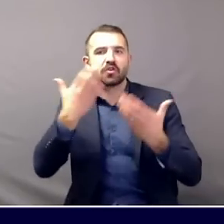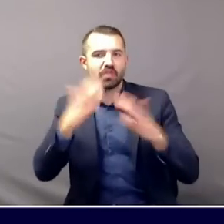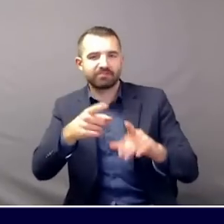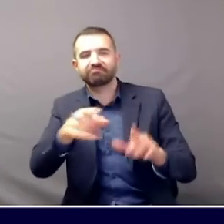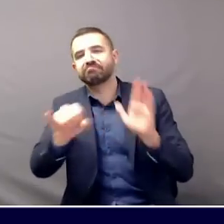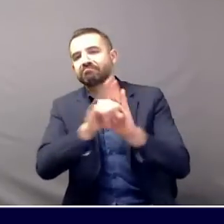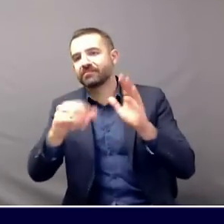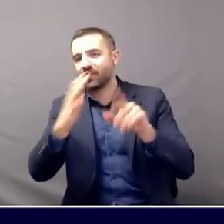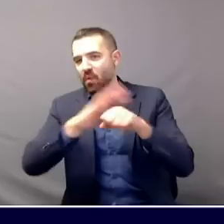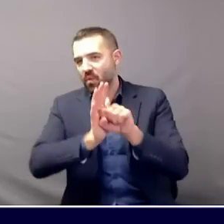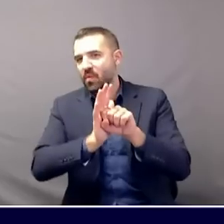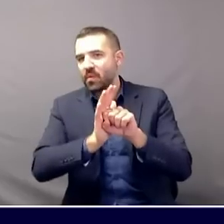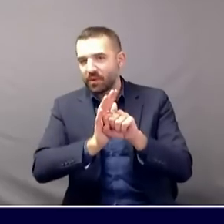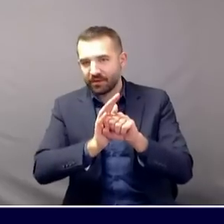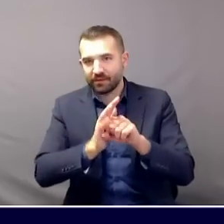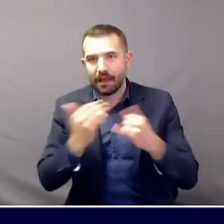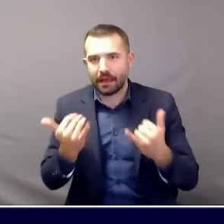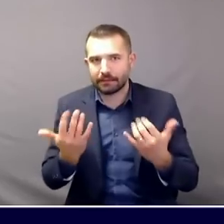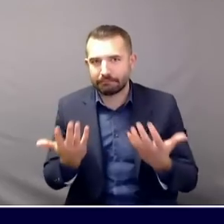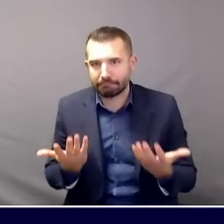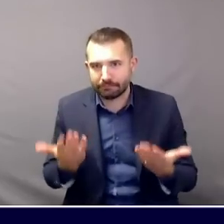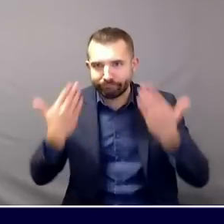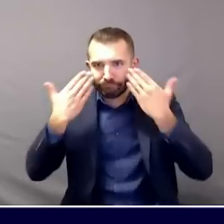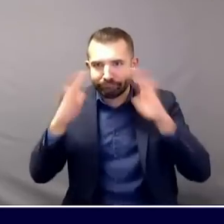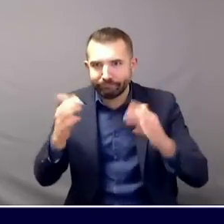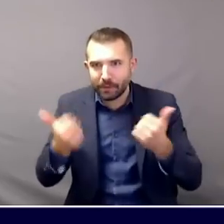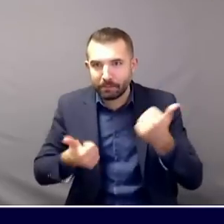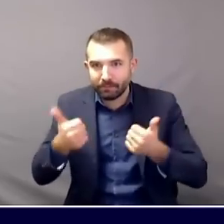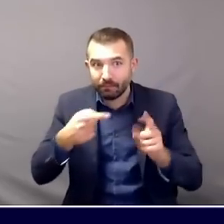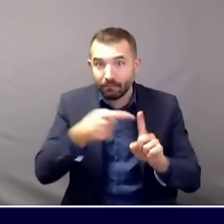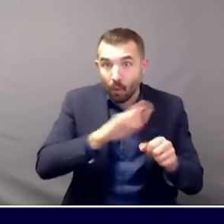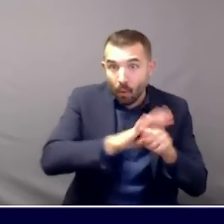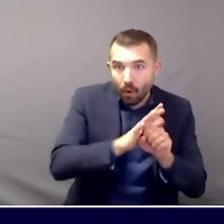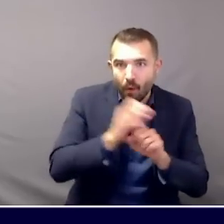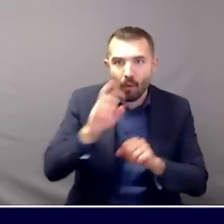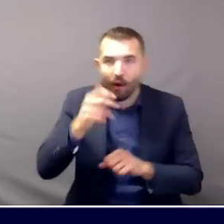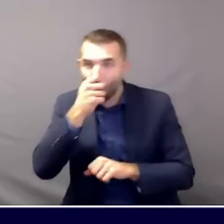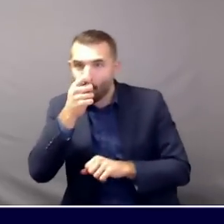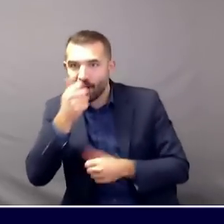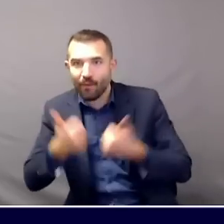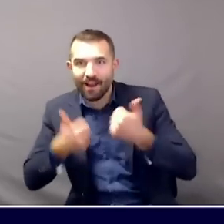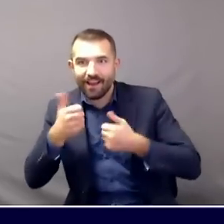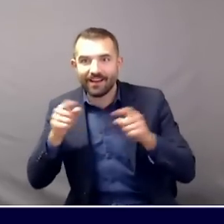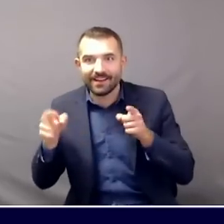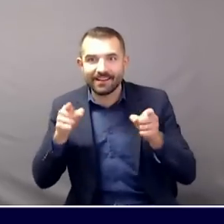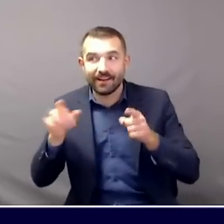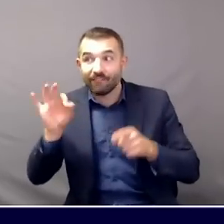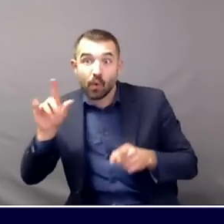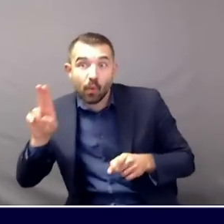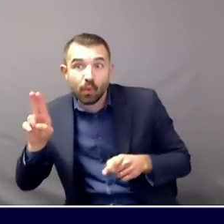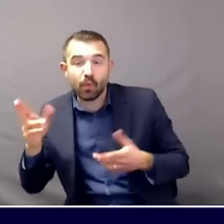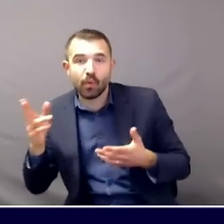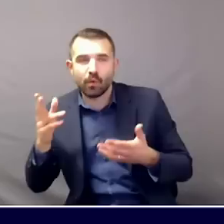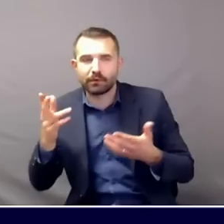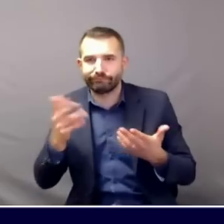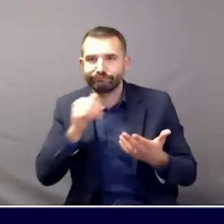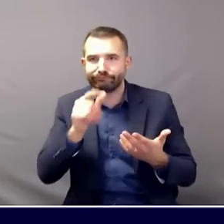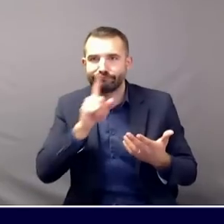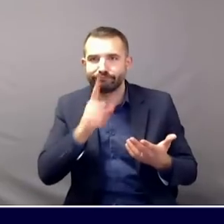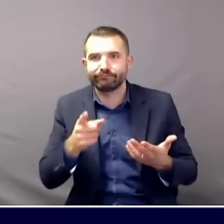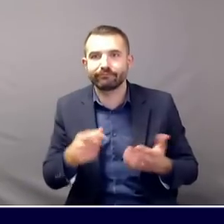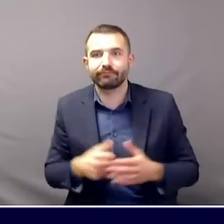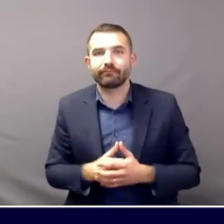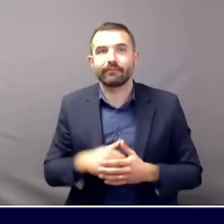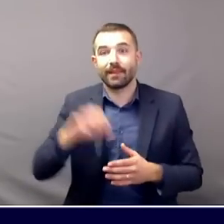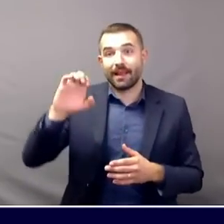the cold or starting to get the flu, we have to figure out epidemiologically what it means when